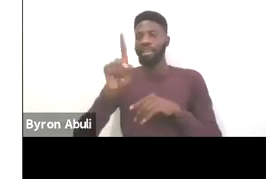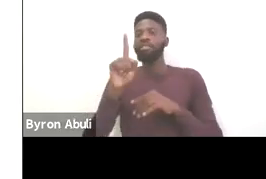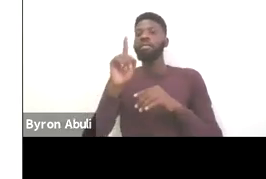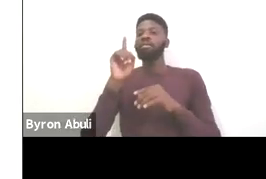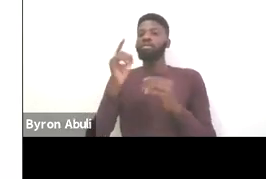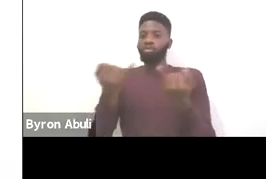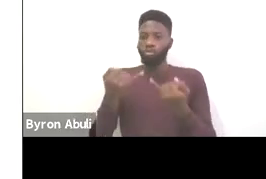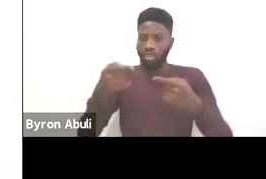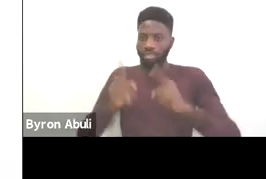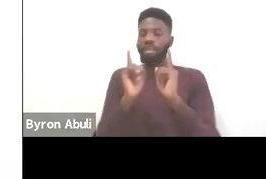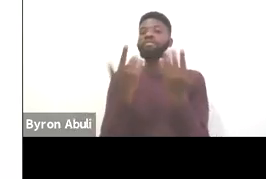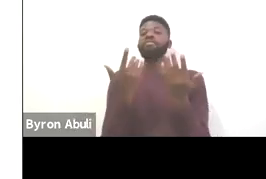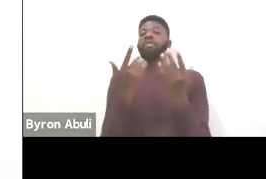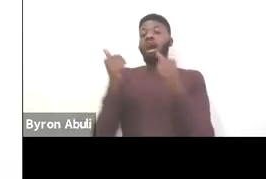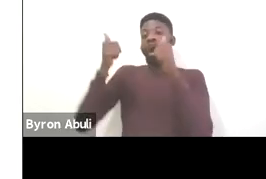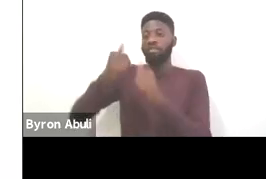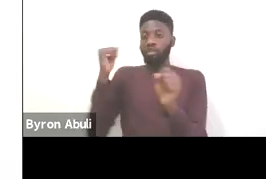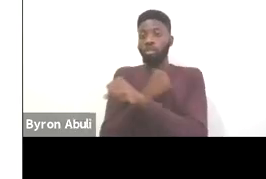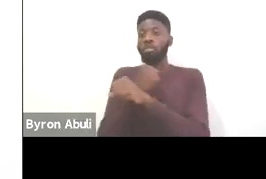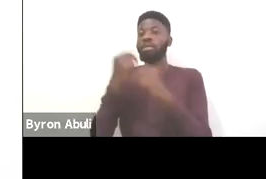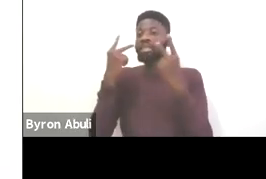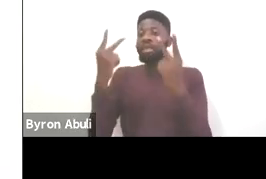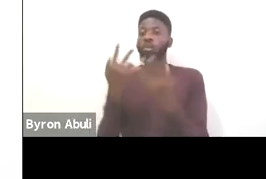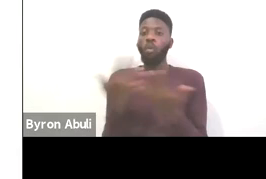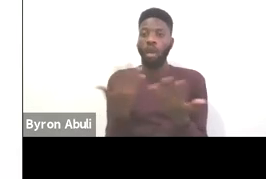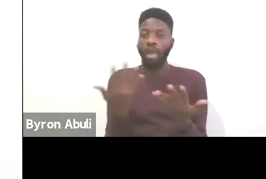found out the advert from. Aside from that, also